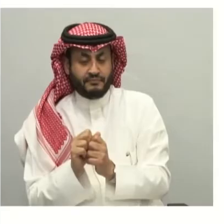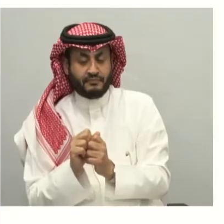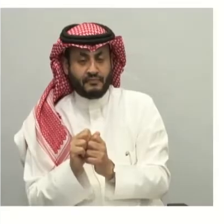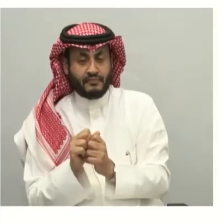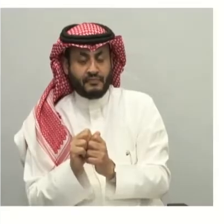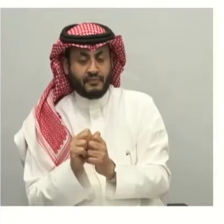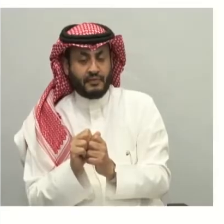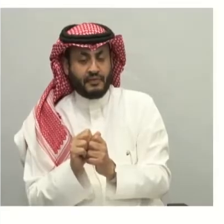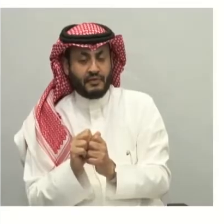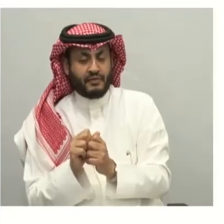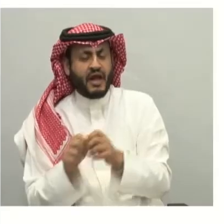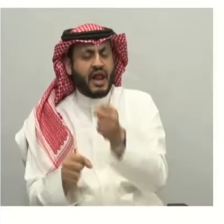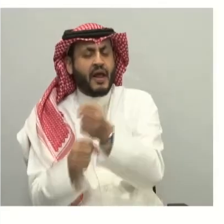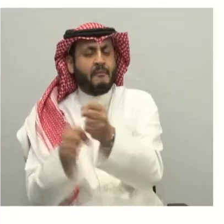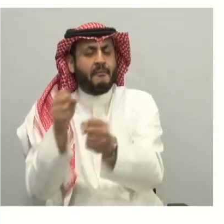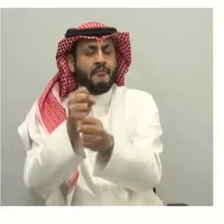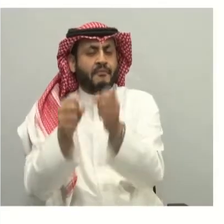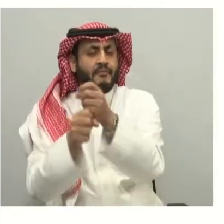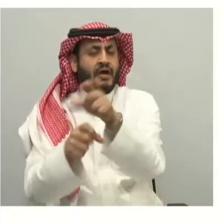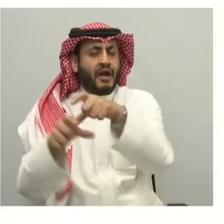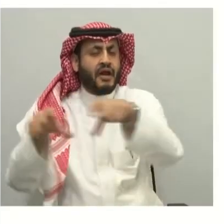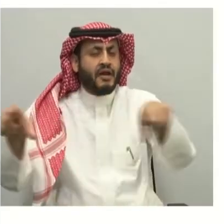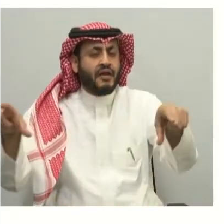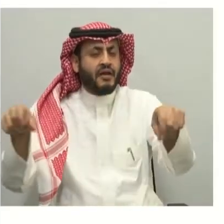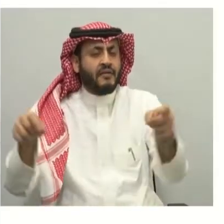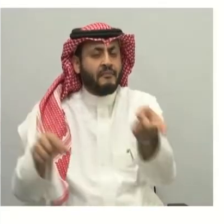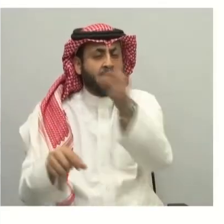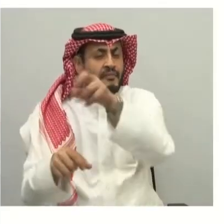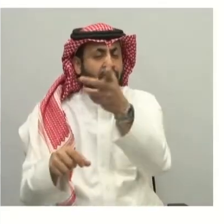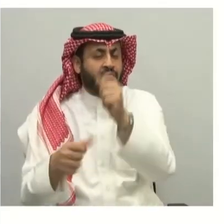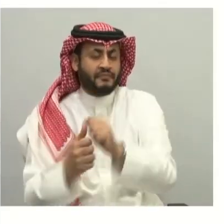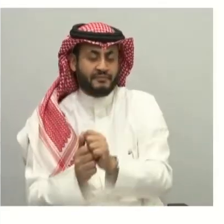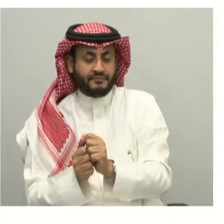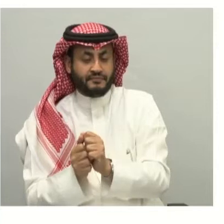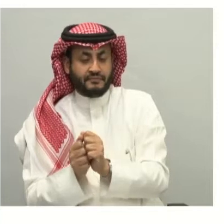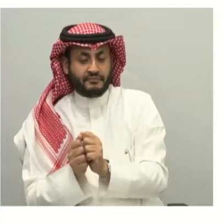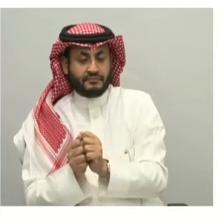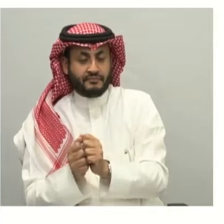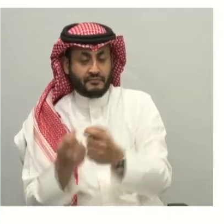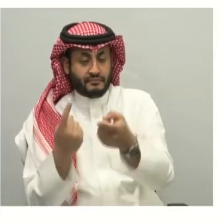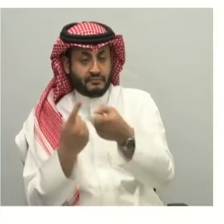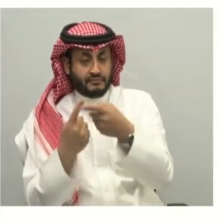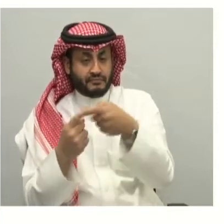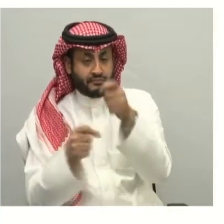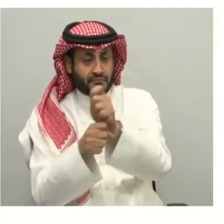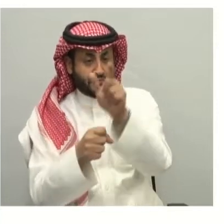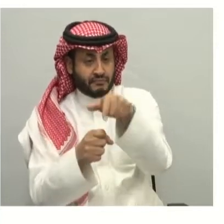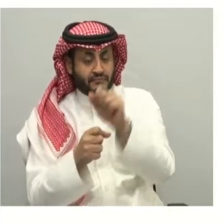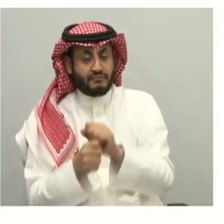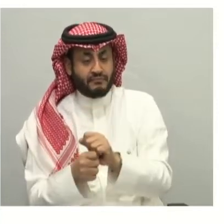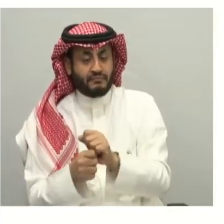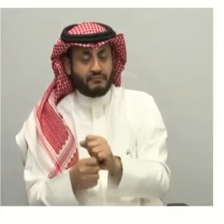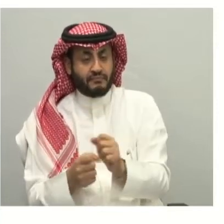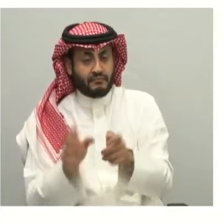So how can we form, we said, how can we form a sentence in the future? We said that we start with a subject pronoun